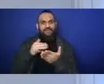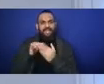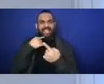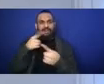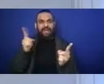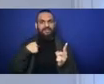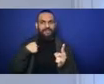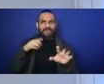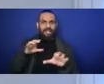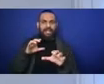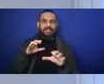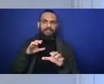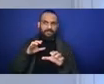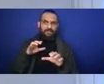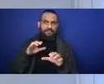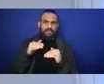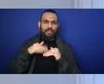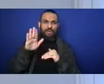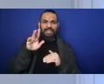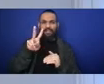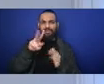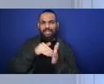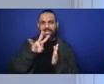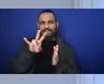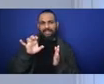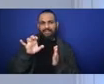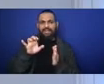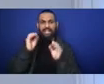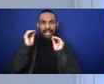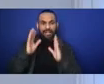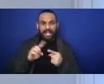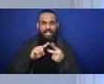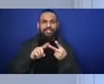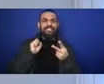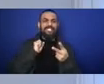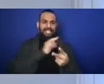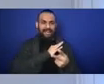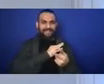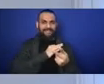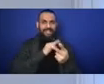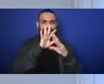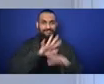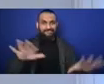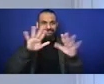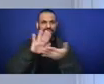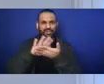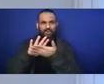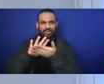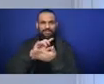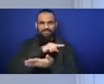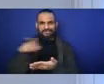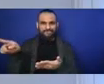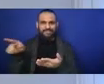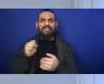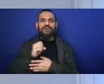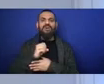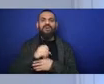phase 1B. So we are and have been working with the school districts very closely. We've